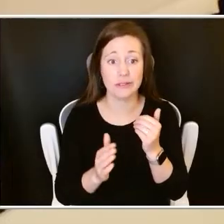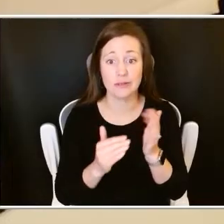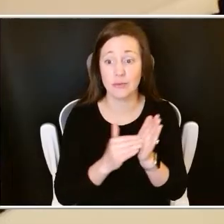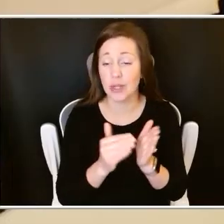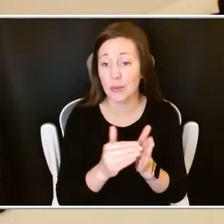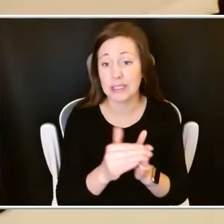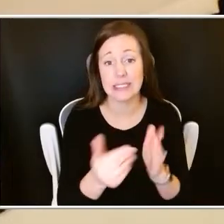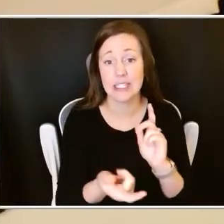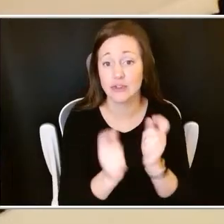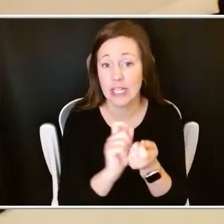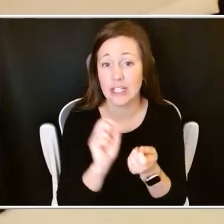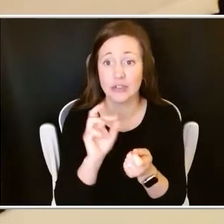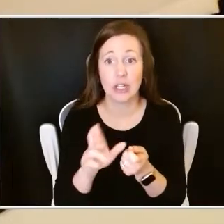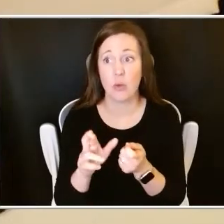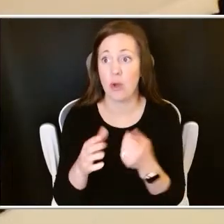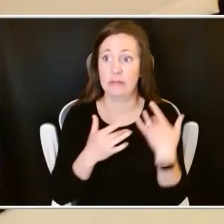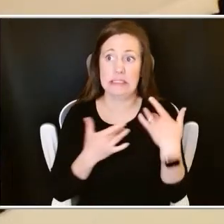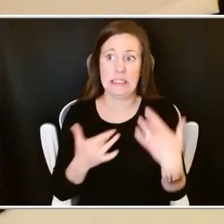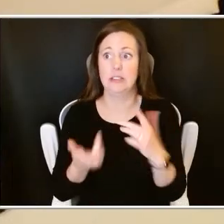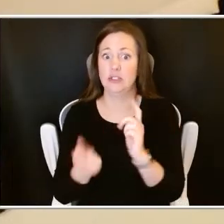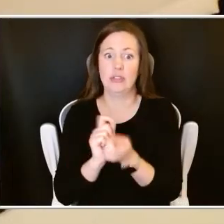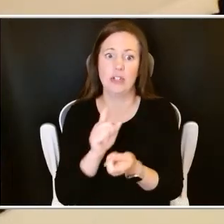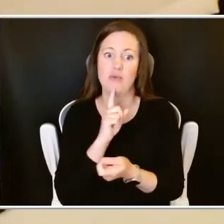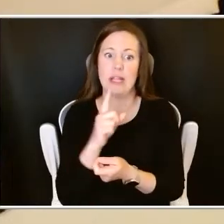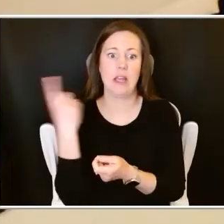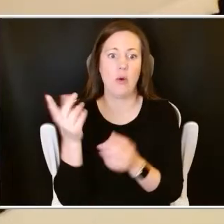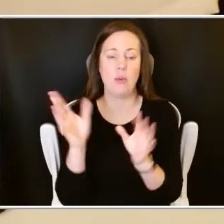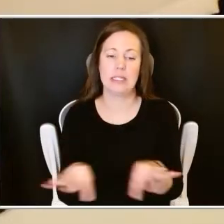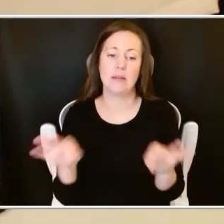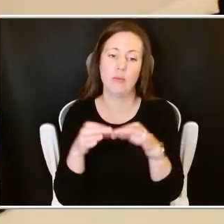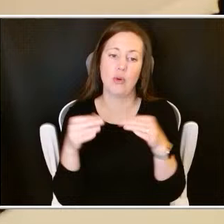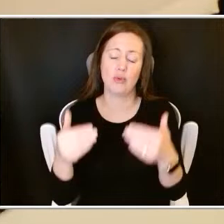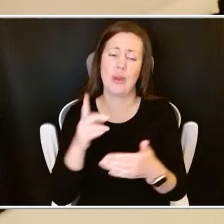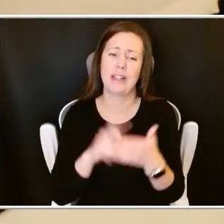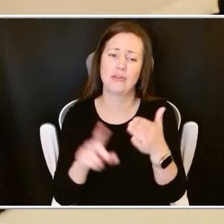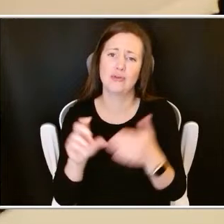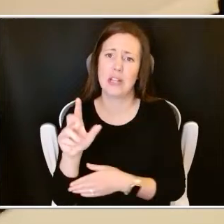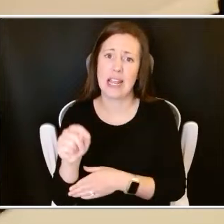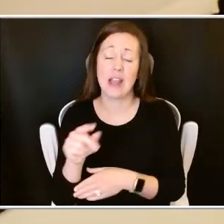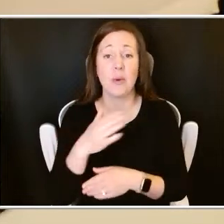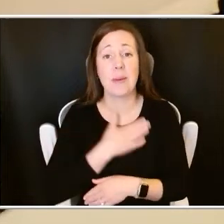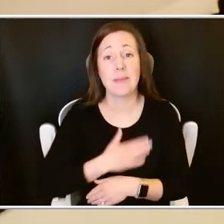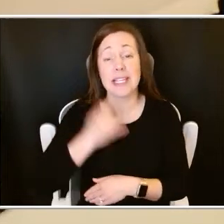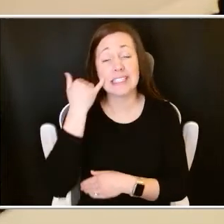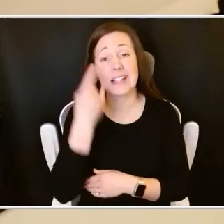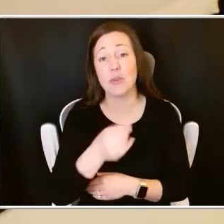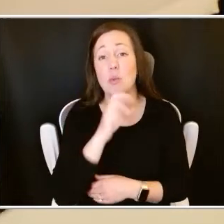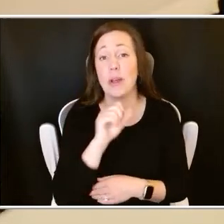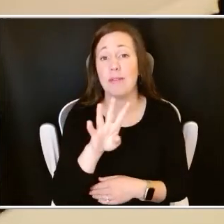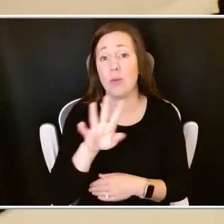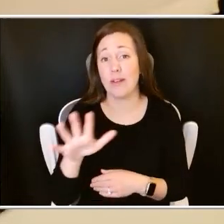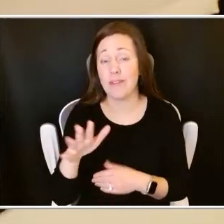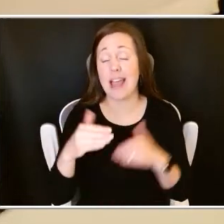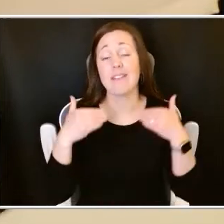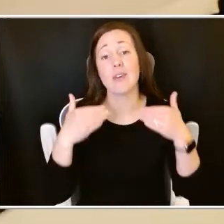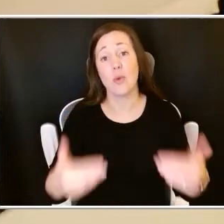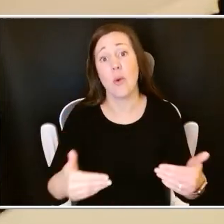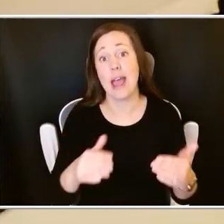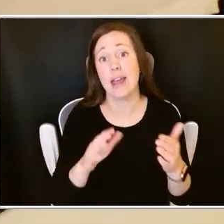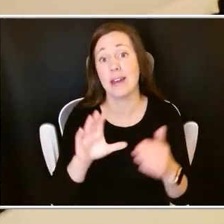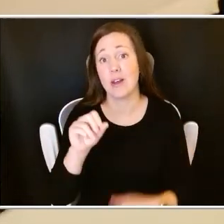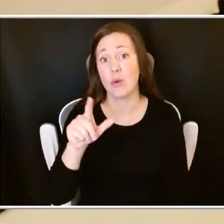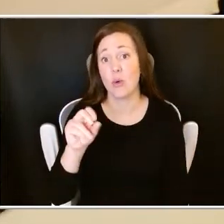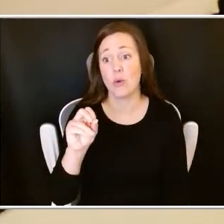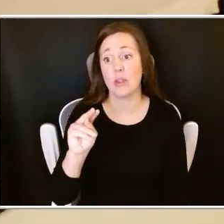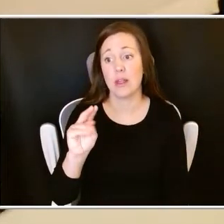or characteristics changing. I think always get checked out. And please, if you're 45, get your colonoscopy. Don't delay